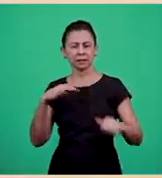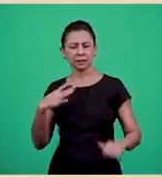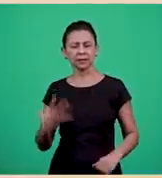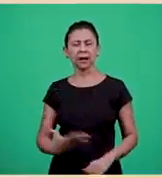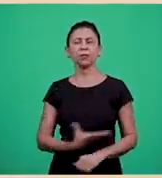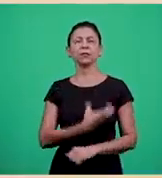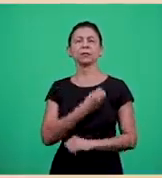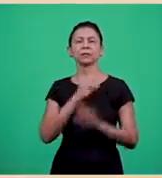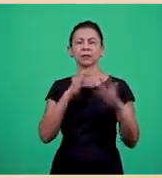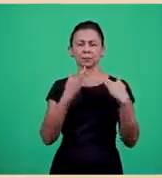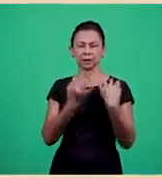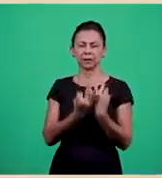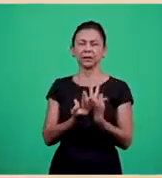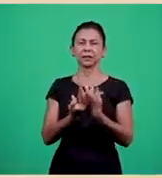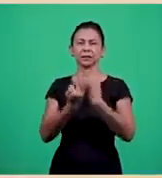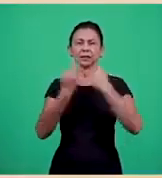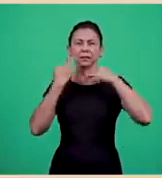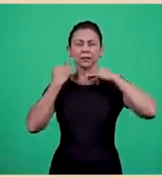go out and announce